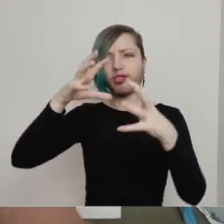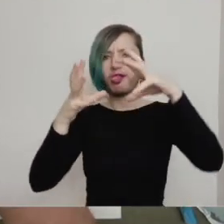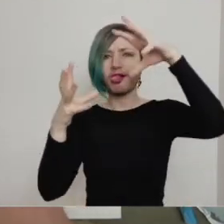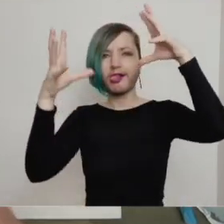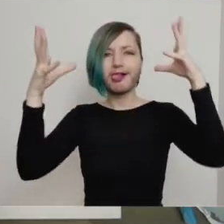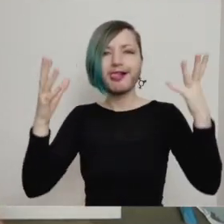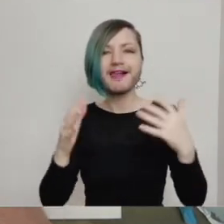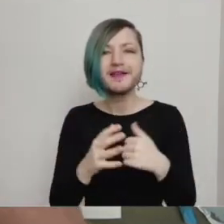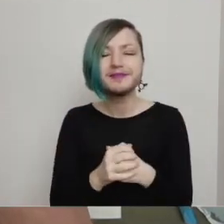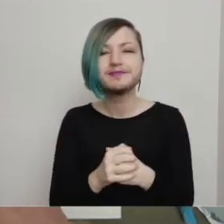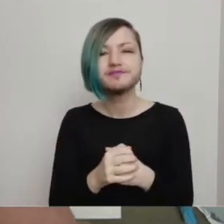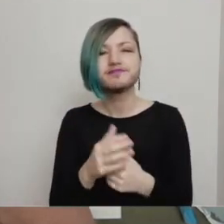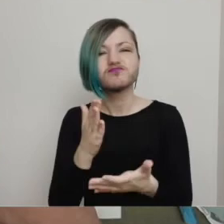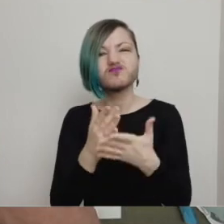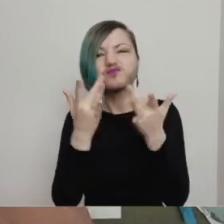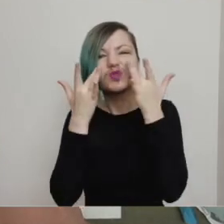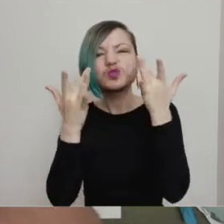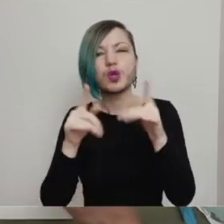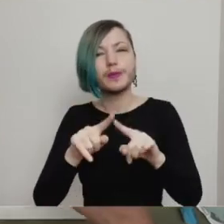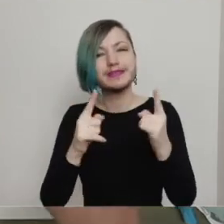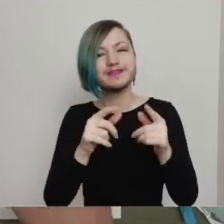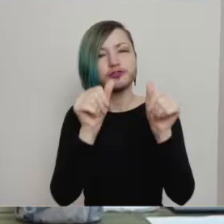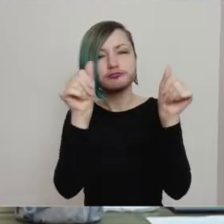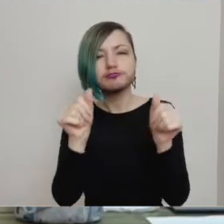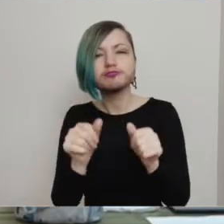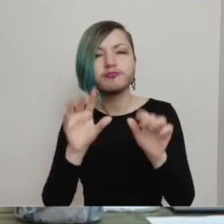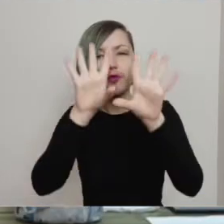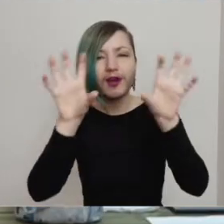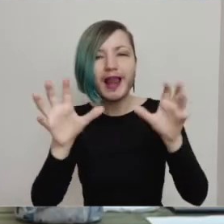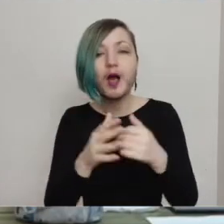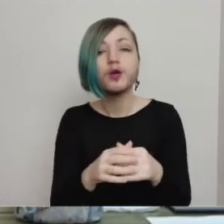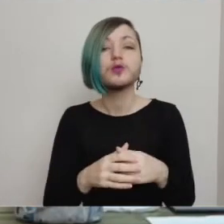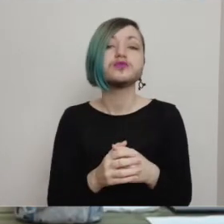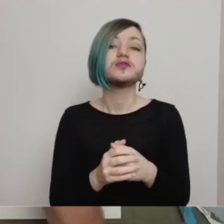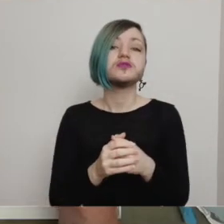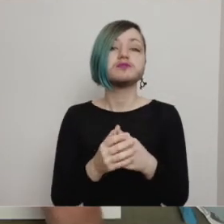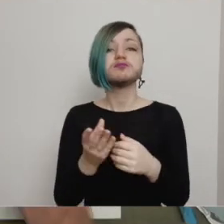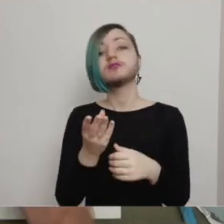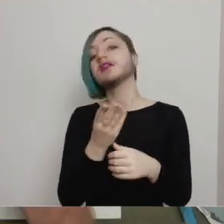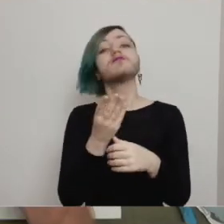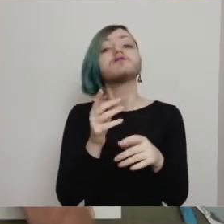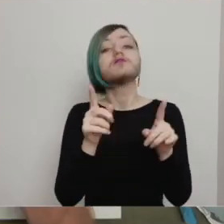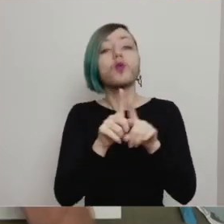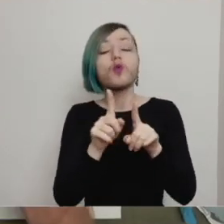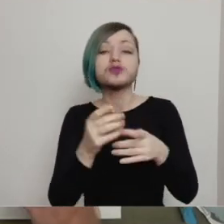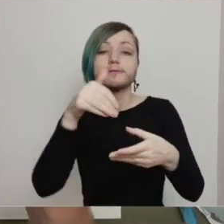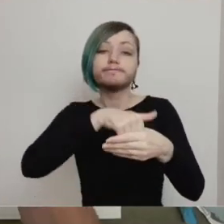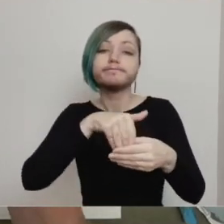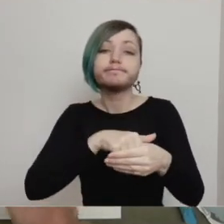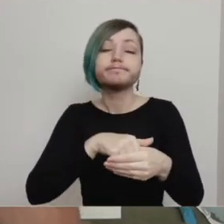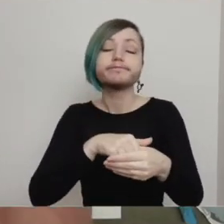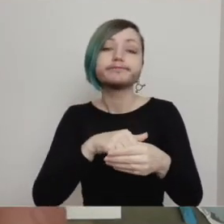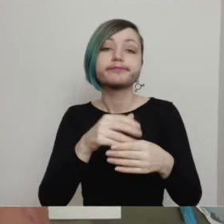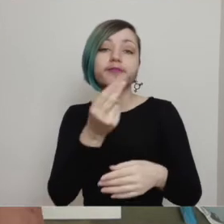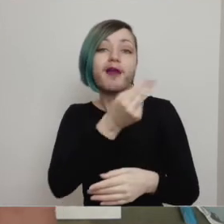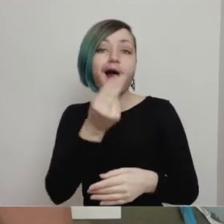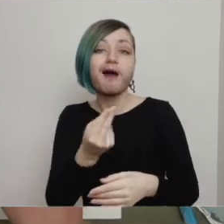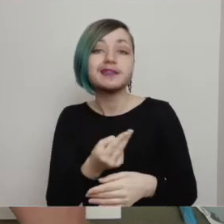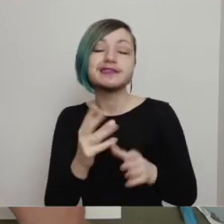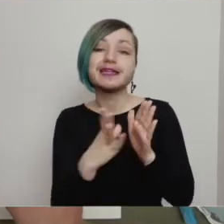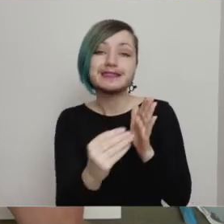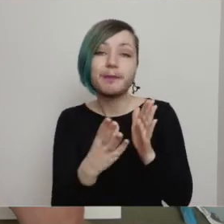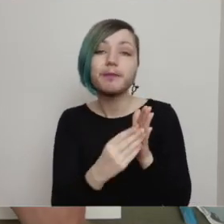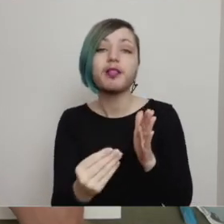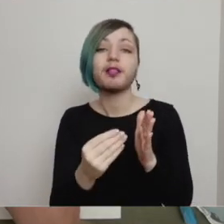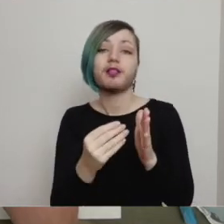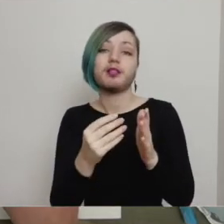show you a couple of other formations. Also just to show you a couple of examples of how other artists have also interpreted